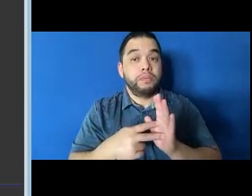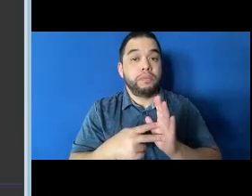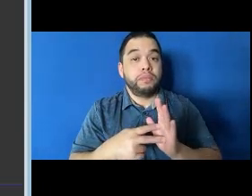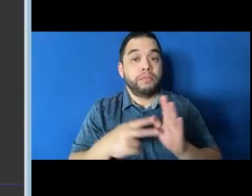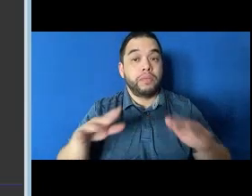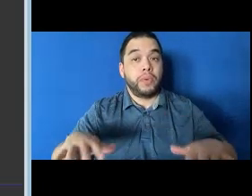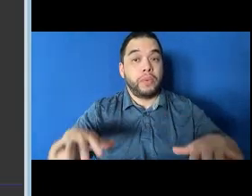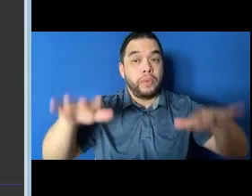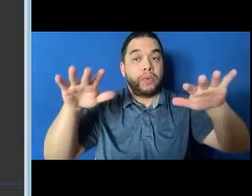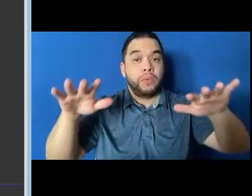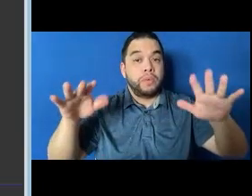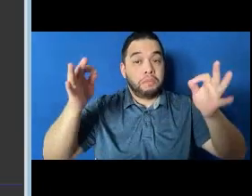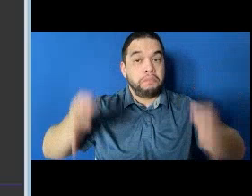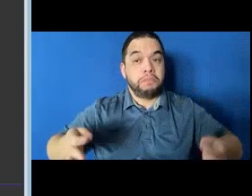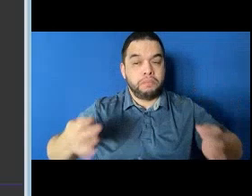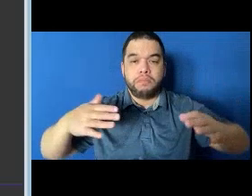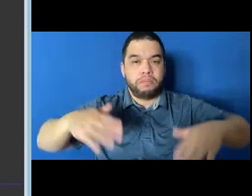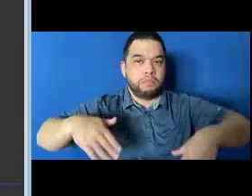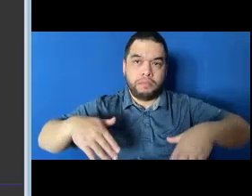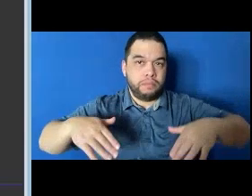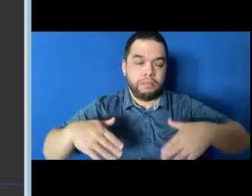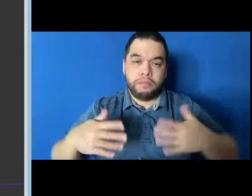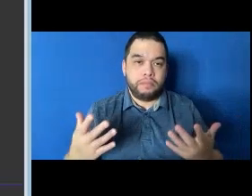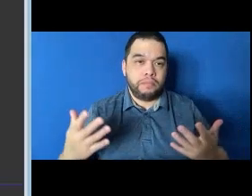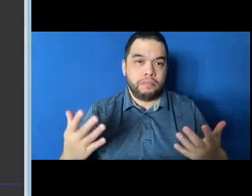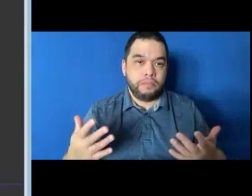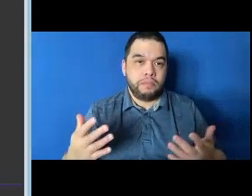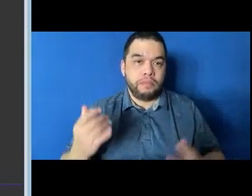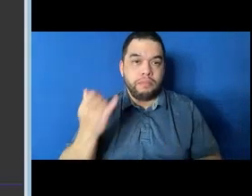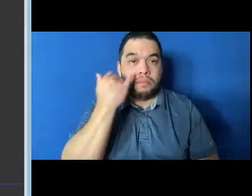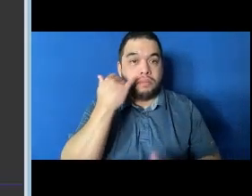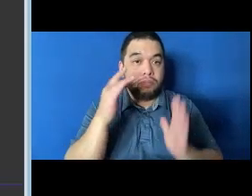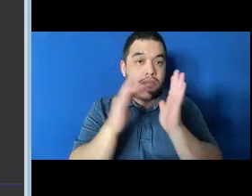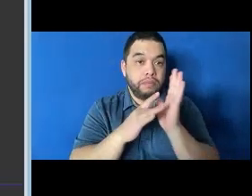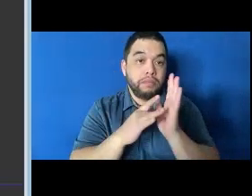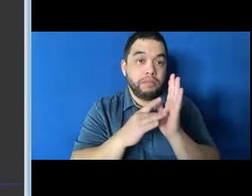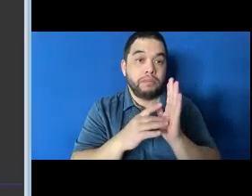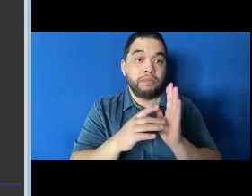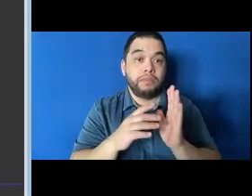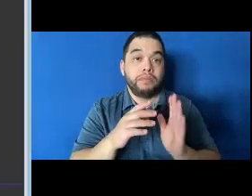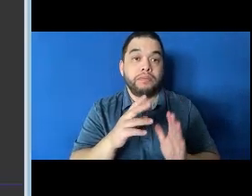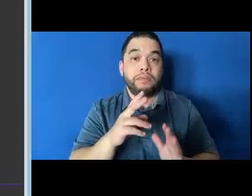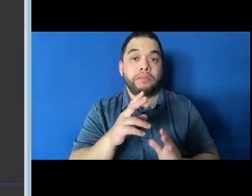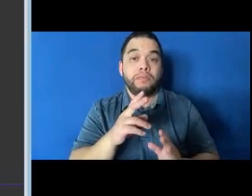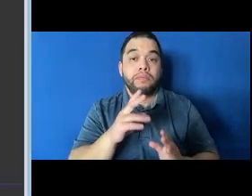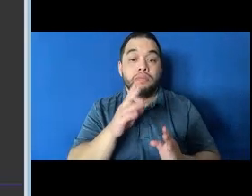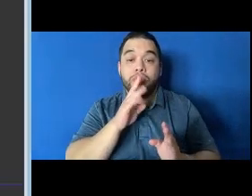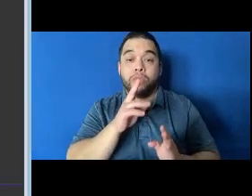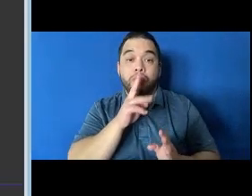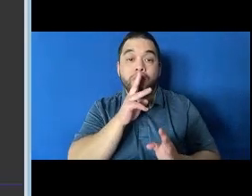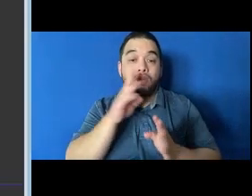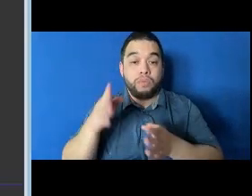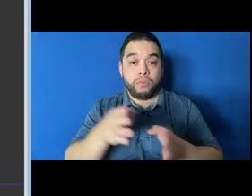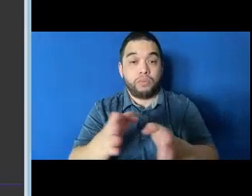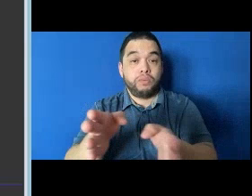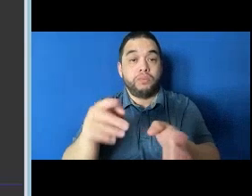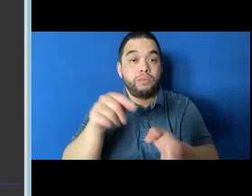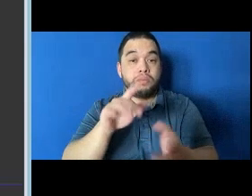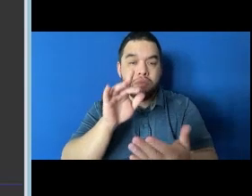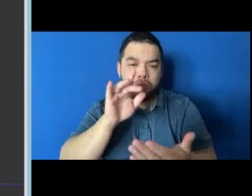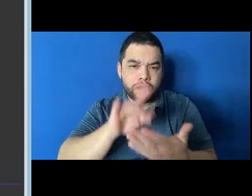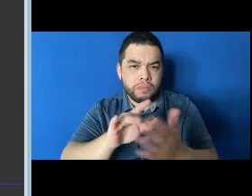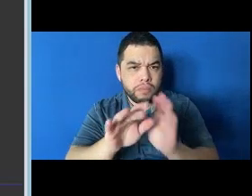the flood level is not Si defined. nosotros tocamos el If we touch botoncito del río, the little, me dice, if we por click on the ejemplo, a river, qué it tells me nivel